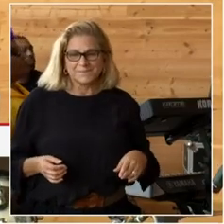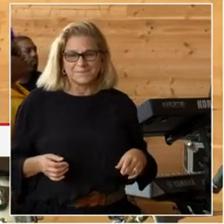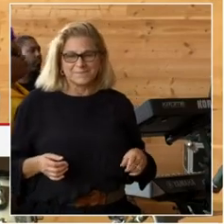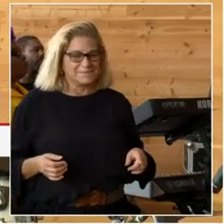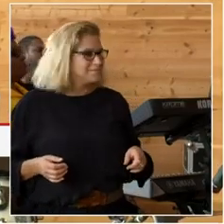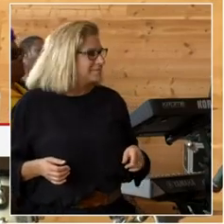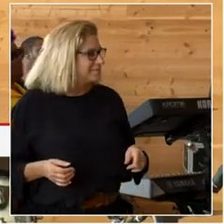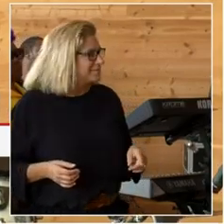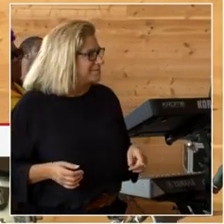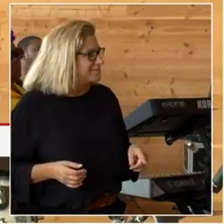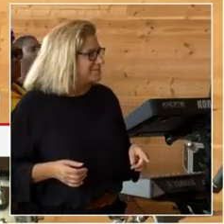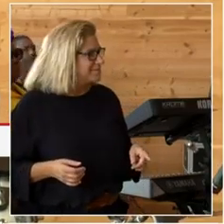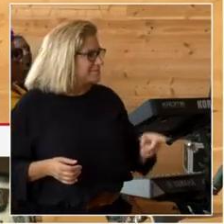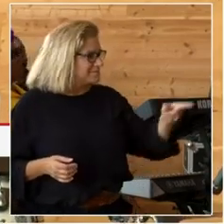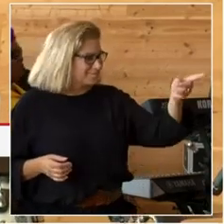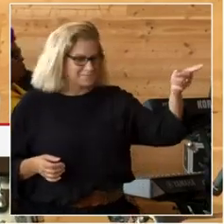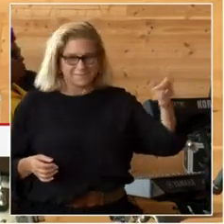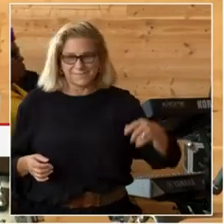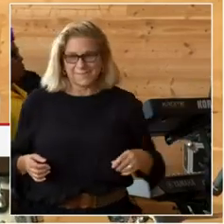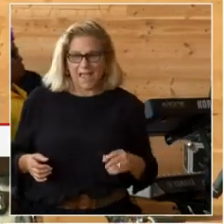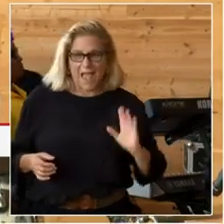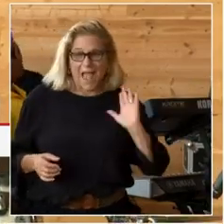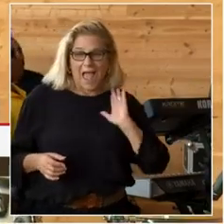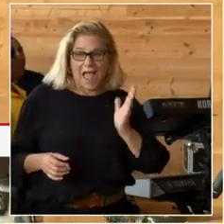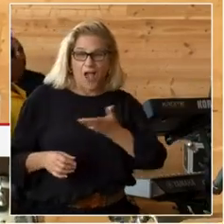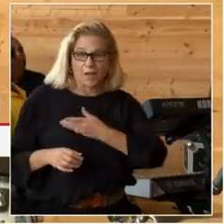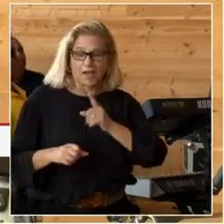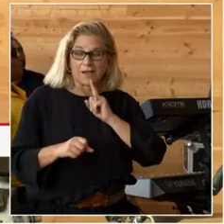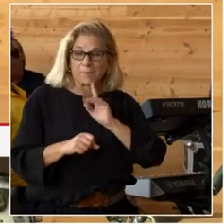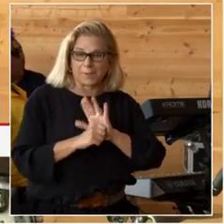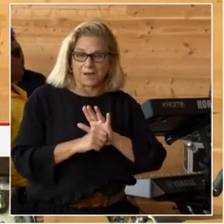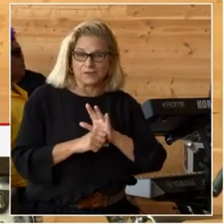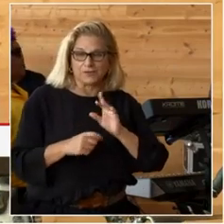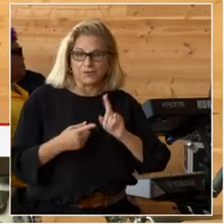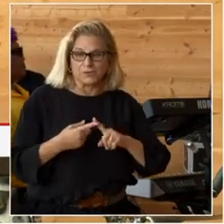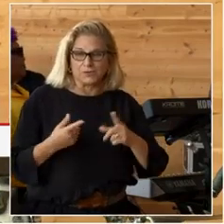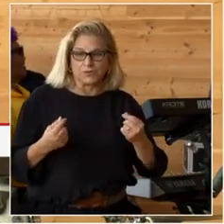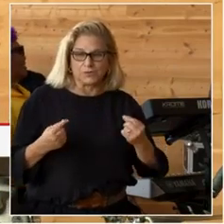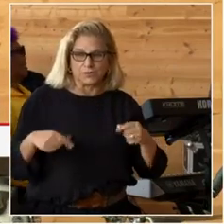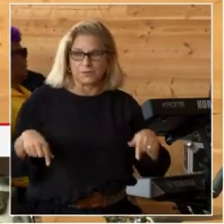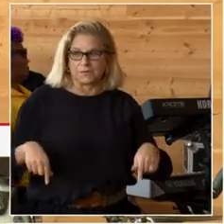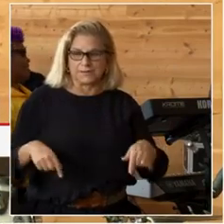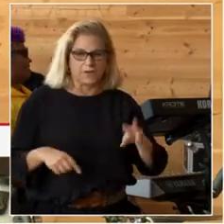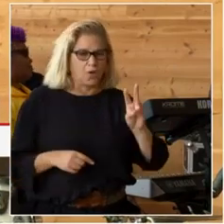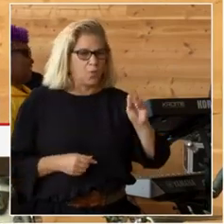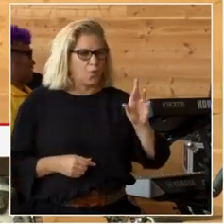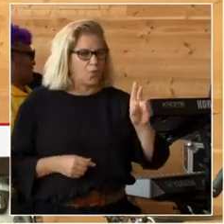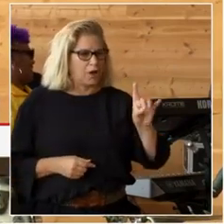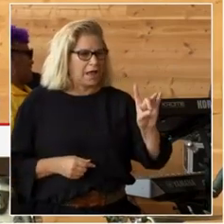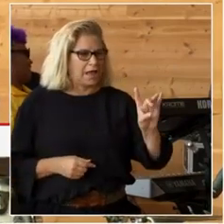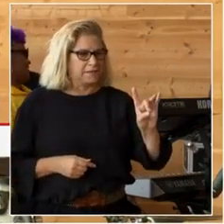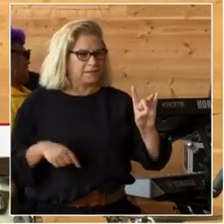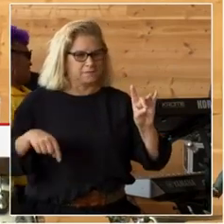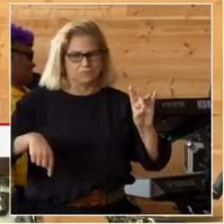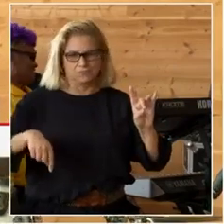and our commitment toward aid. When I became mayor,